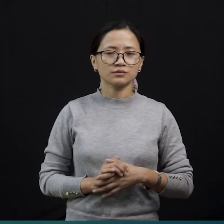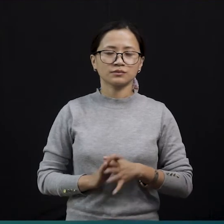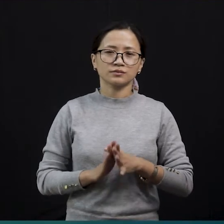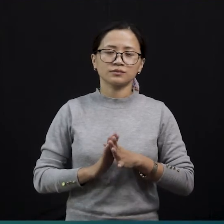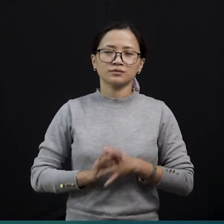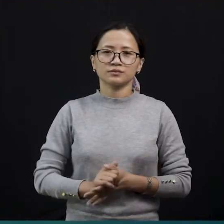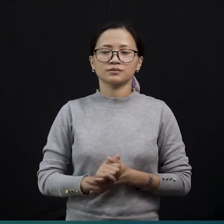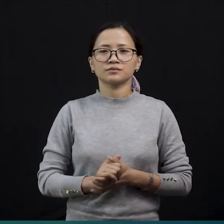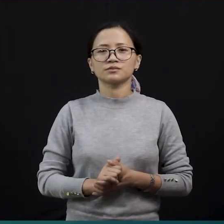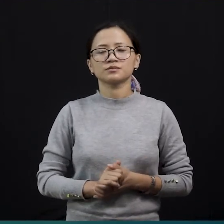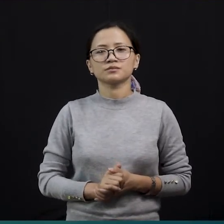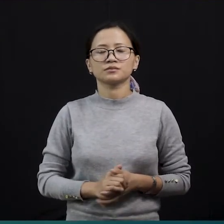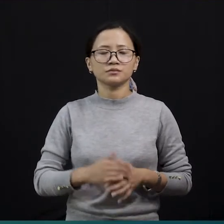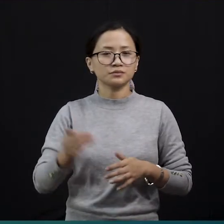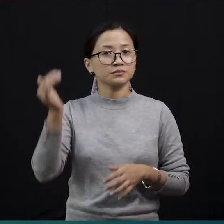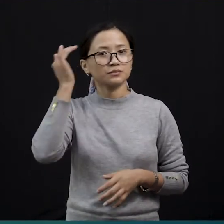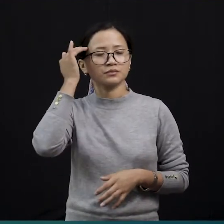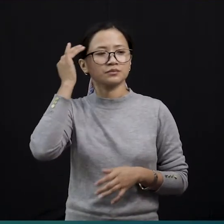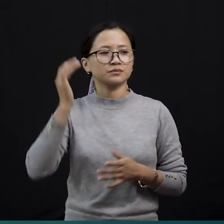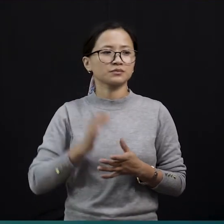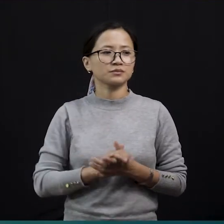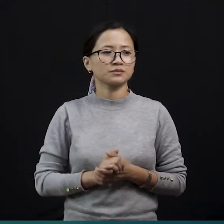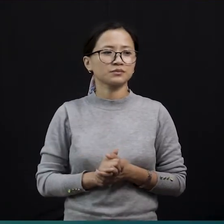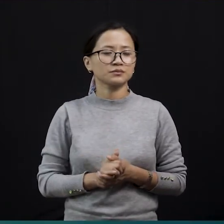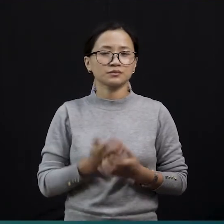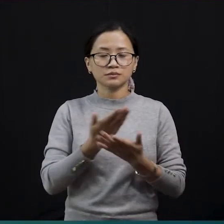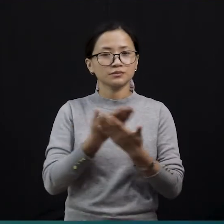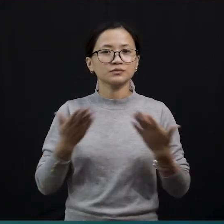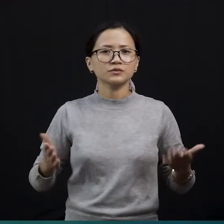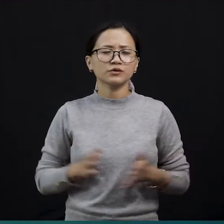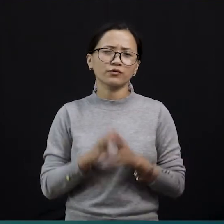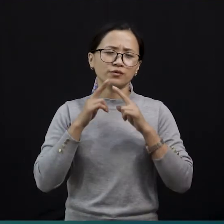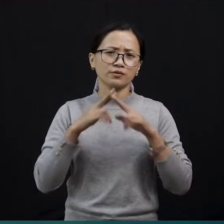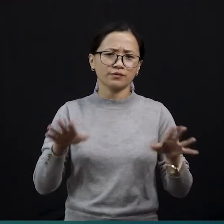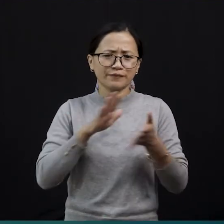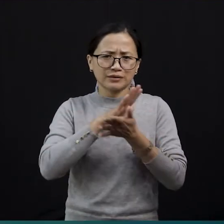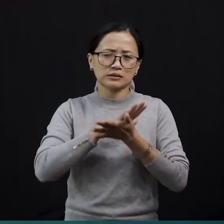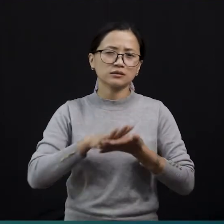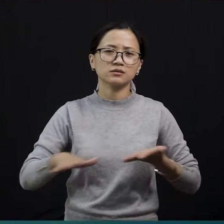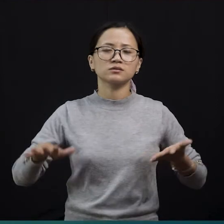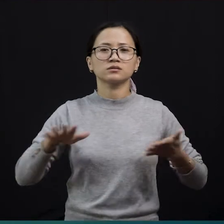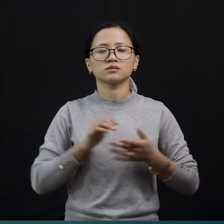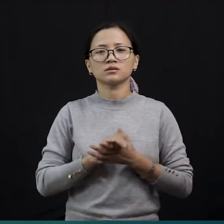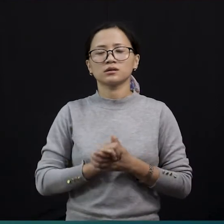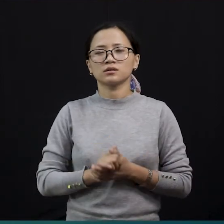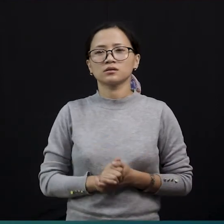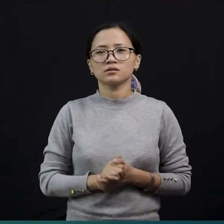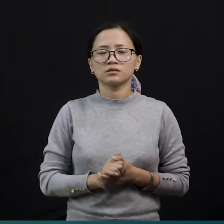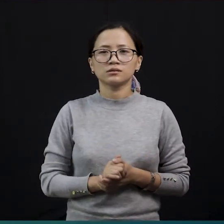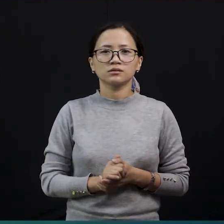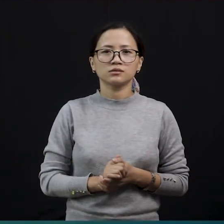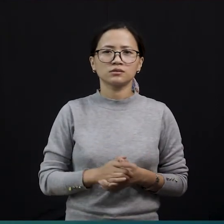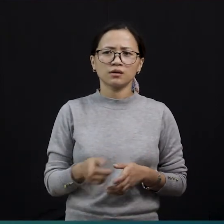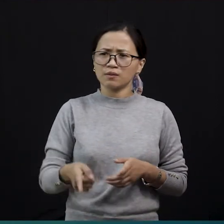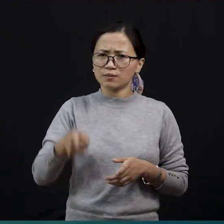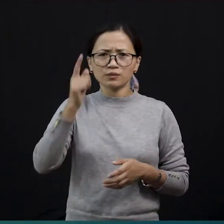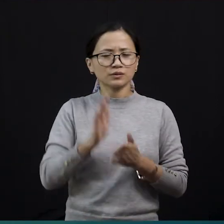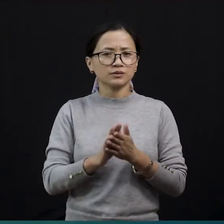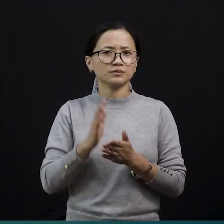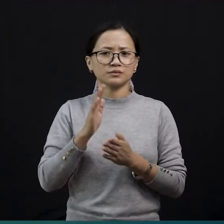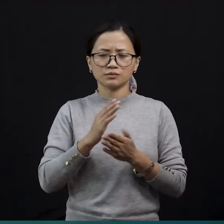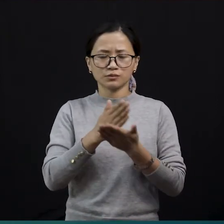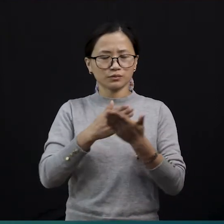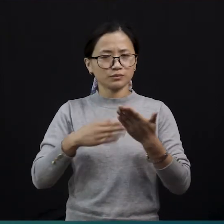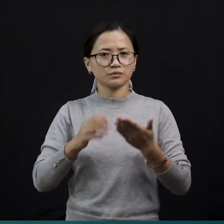So you have to know these things very clearly, right? And then the most important